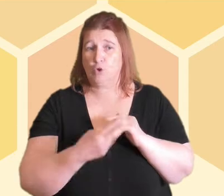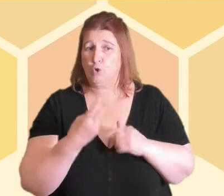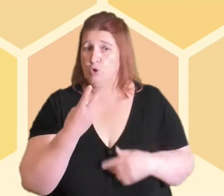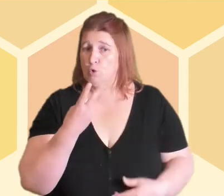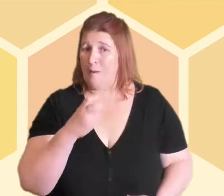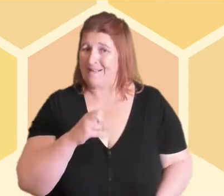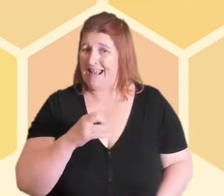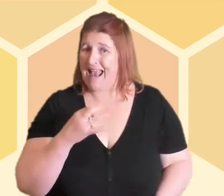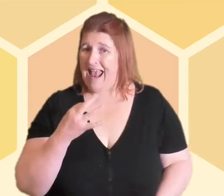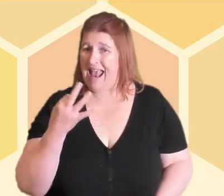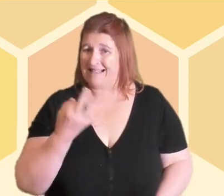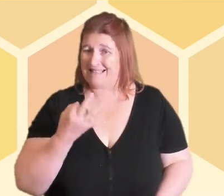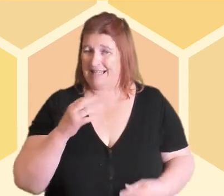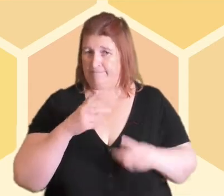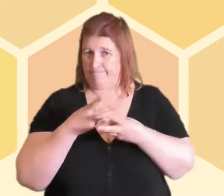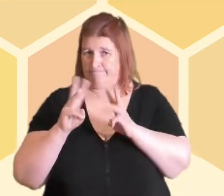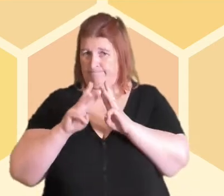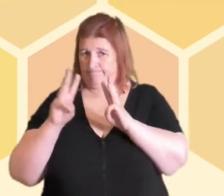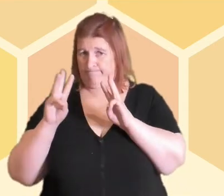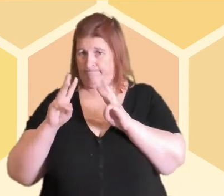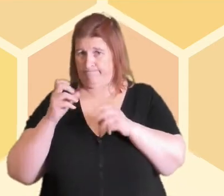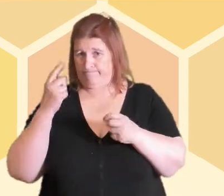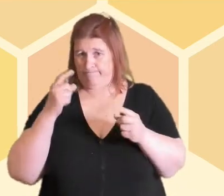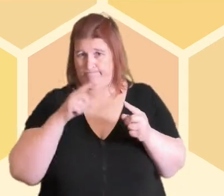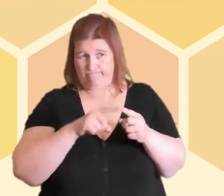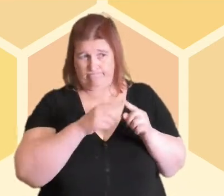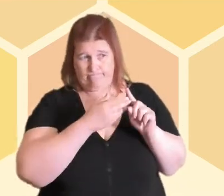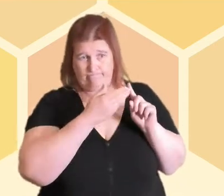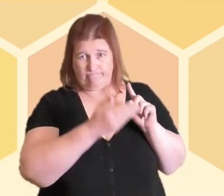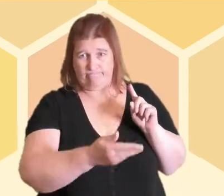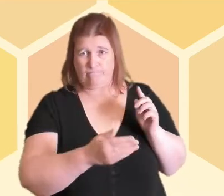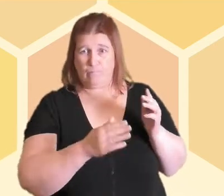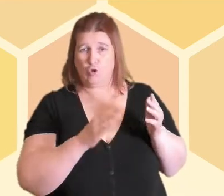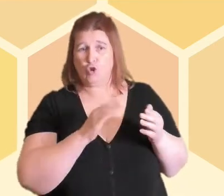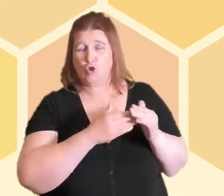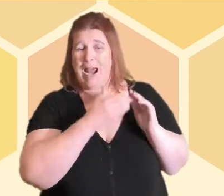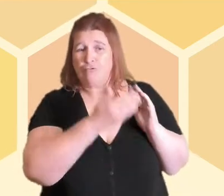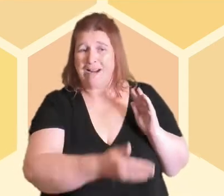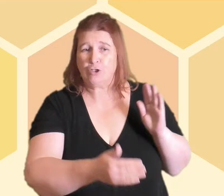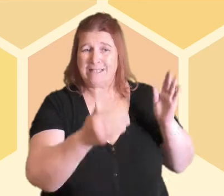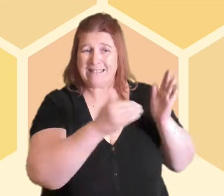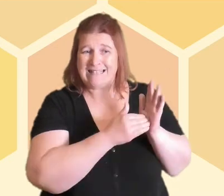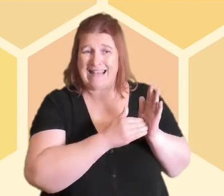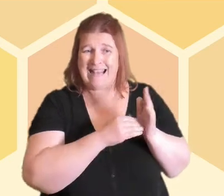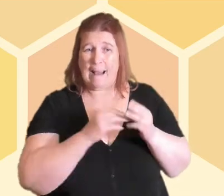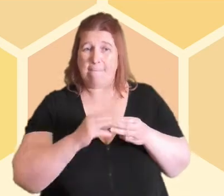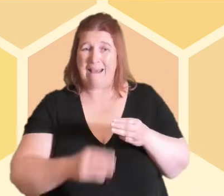2018. They are the Gen Zs and the millennials